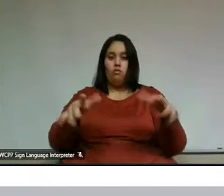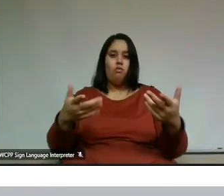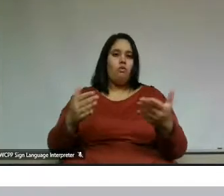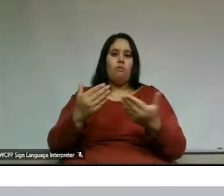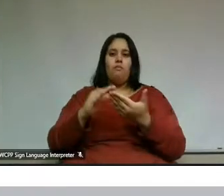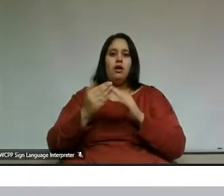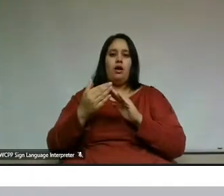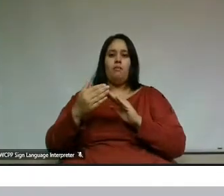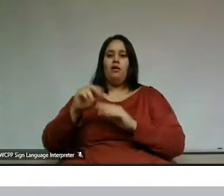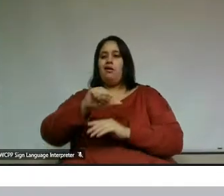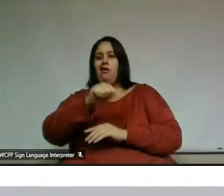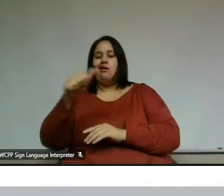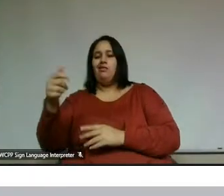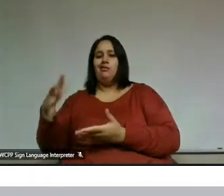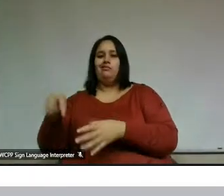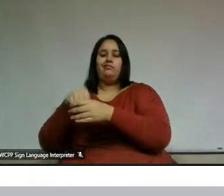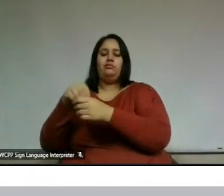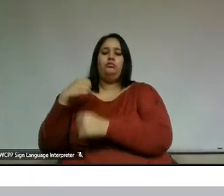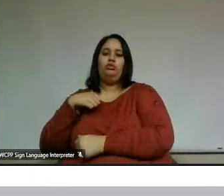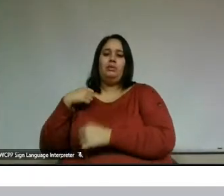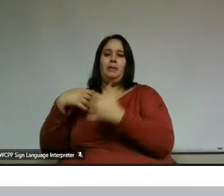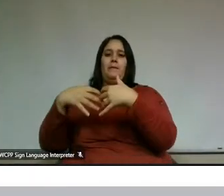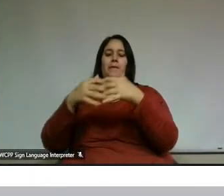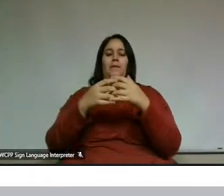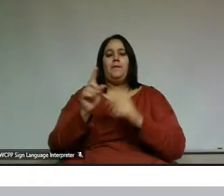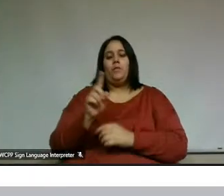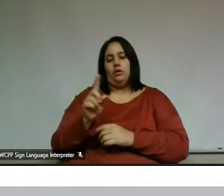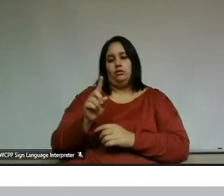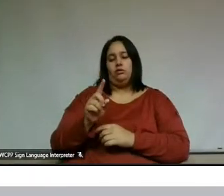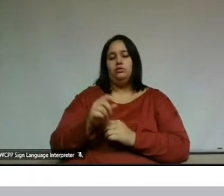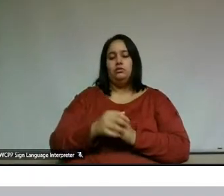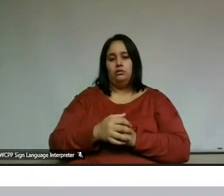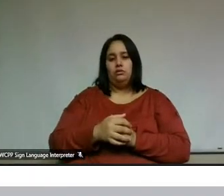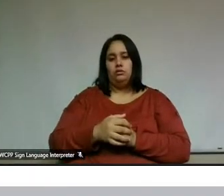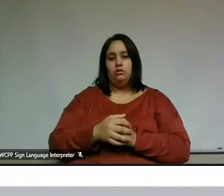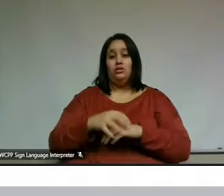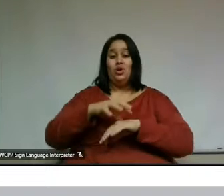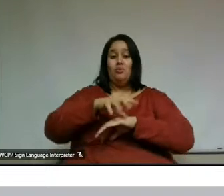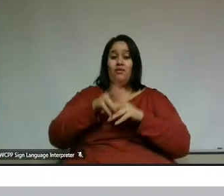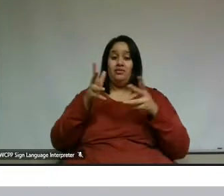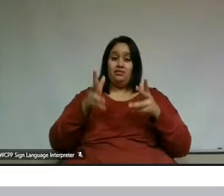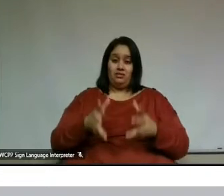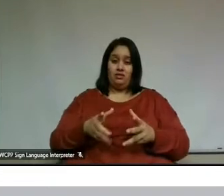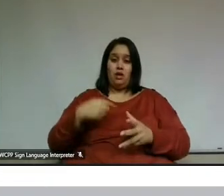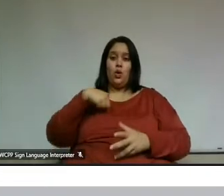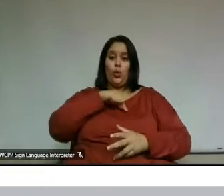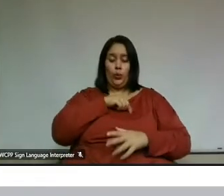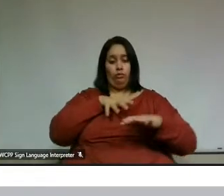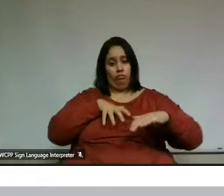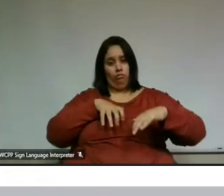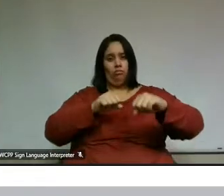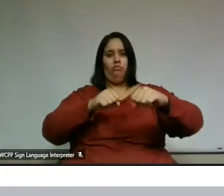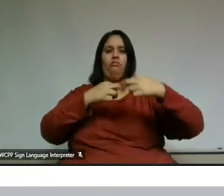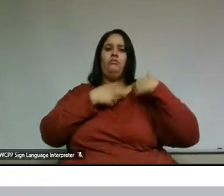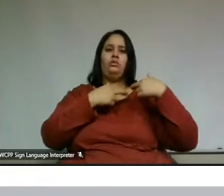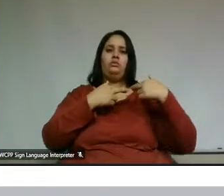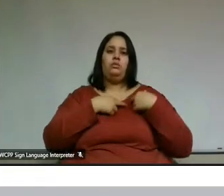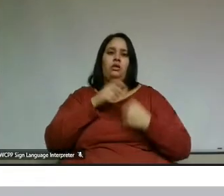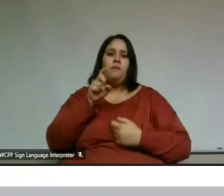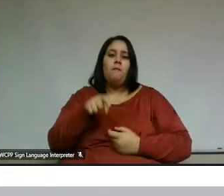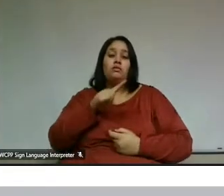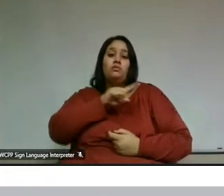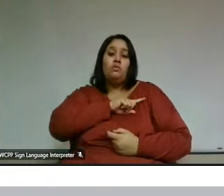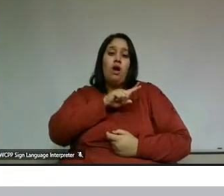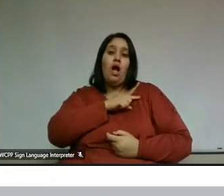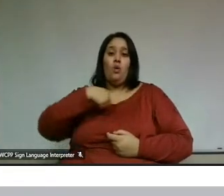other roads of joint significance established. And the province takes on the responsibility of ensuring